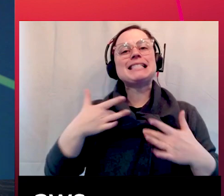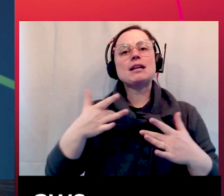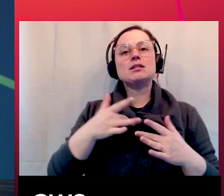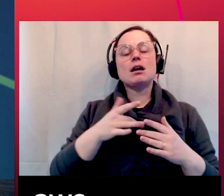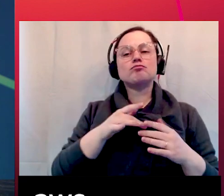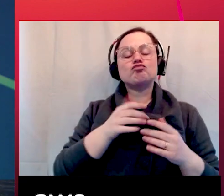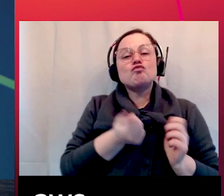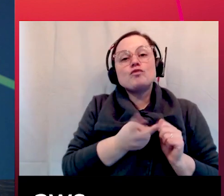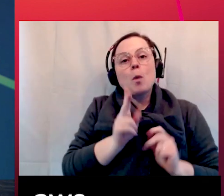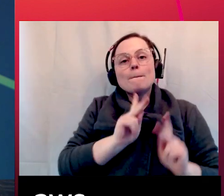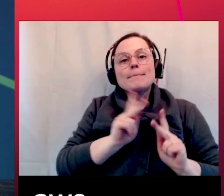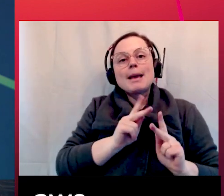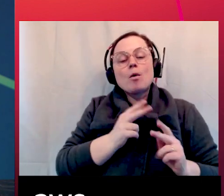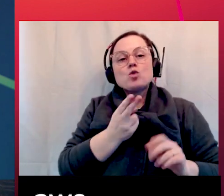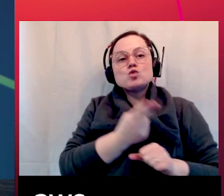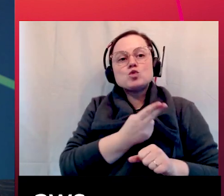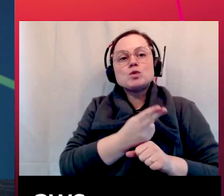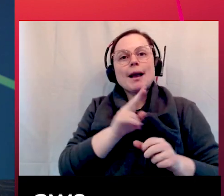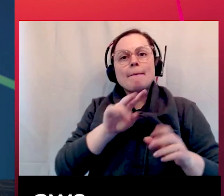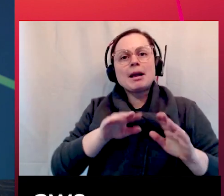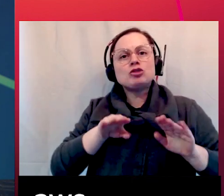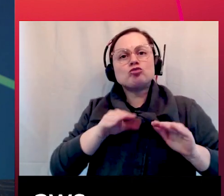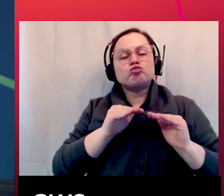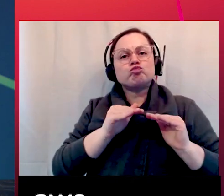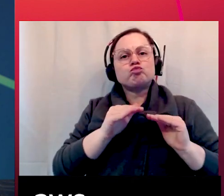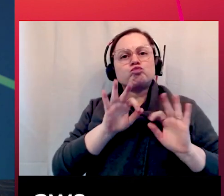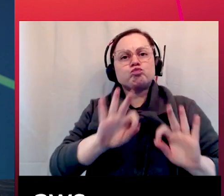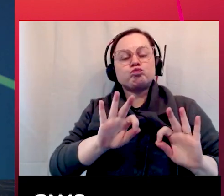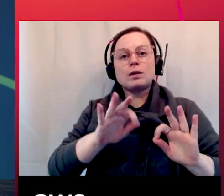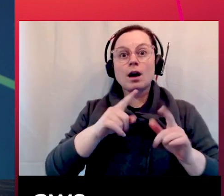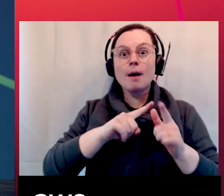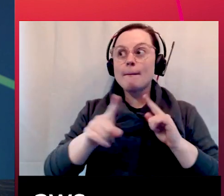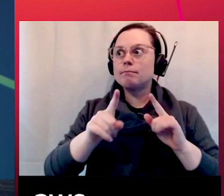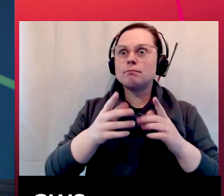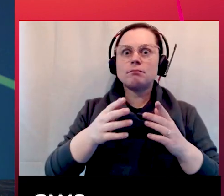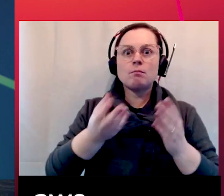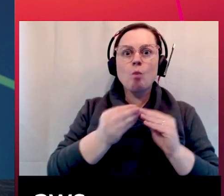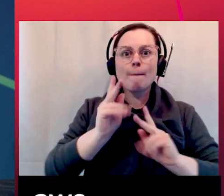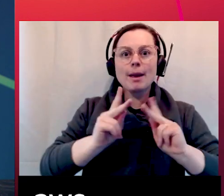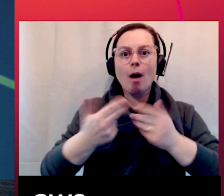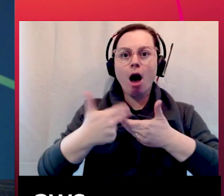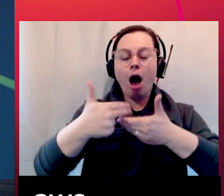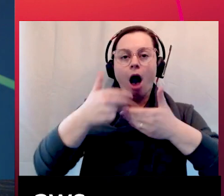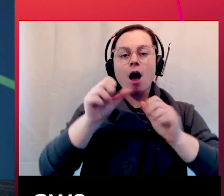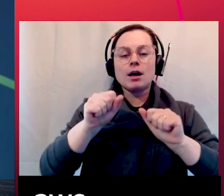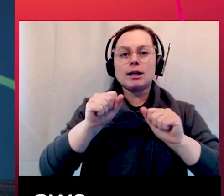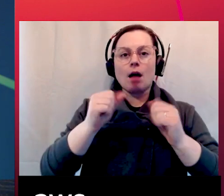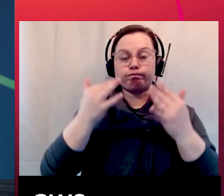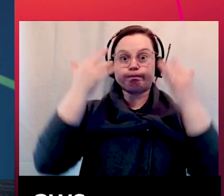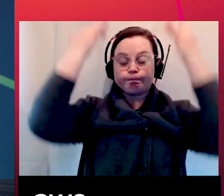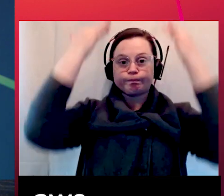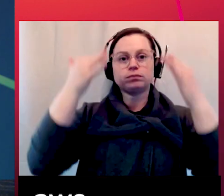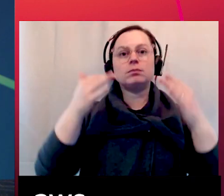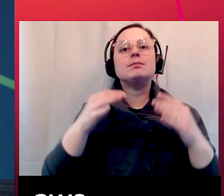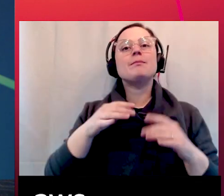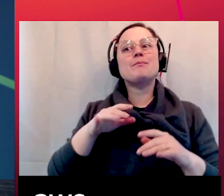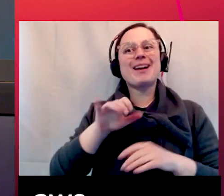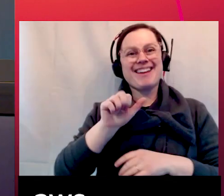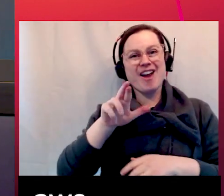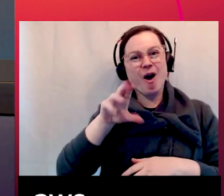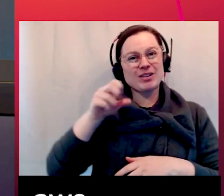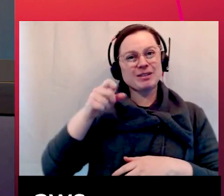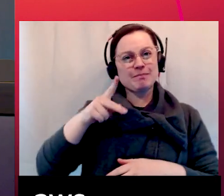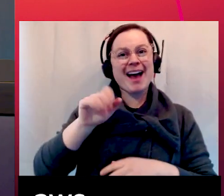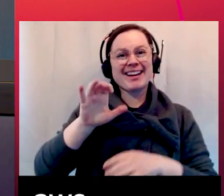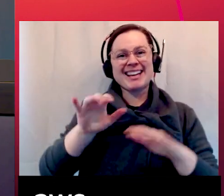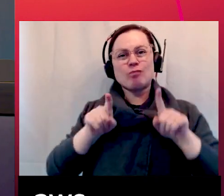in performance as demands on scale grow up. But Aerospike can do that. It can kind of stay with you. Yeah. First kind of pillar.